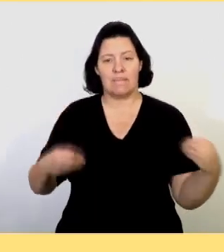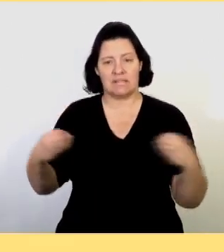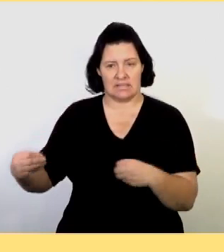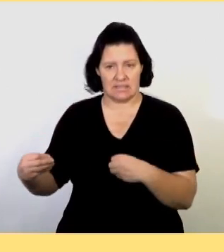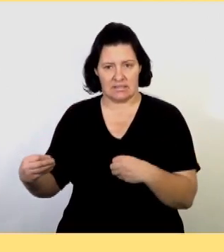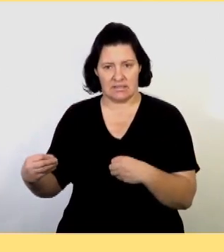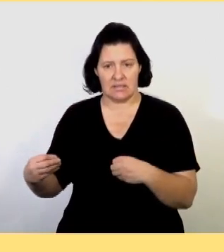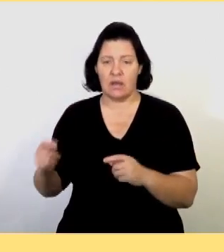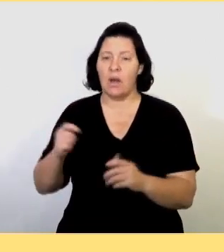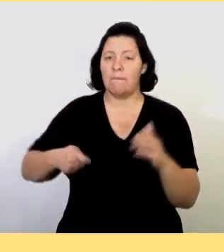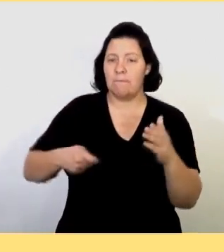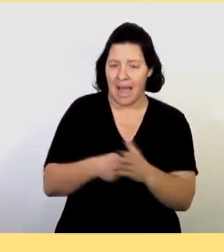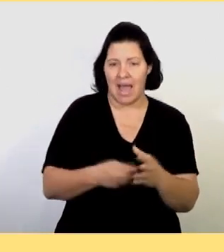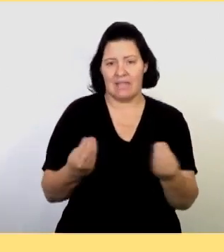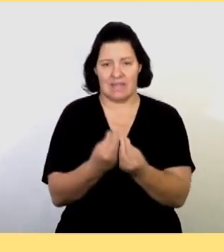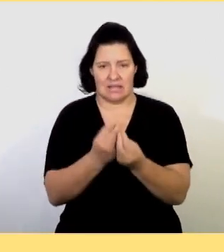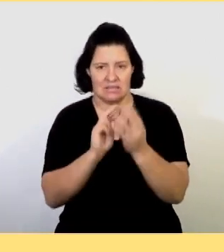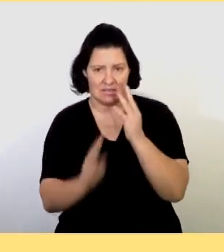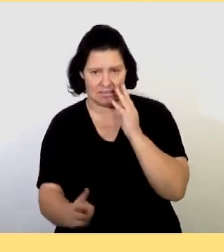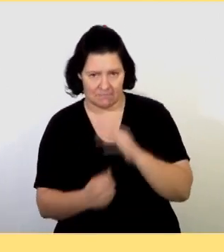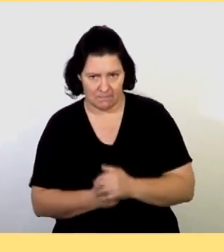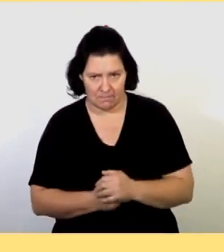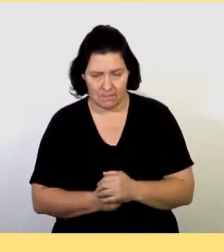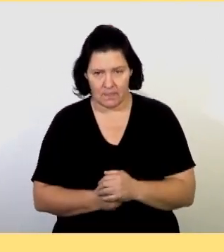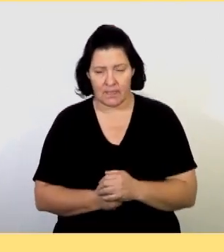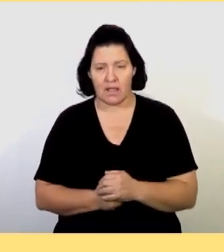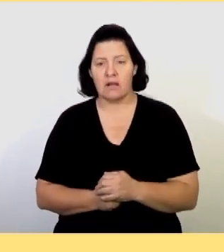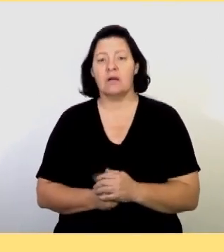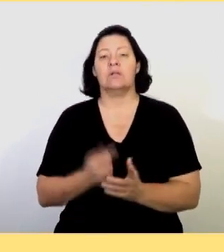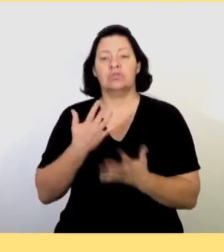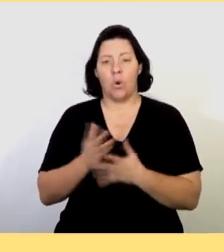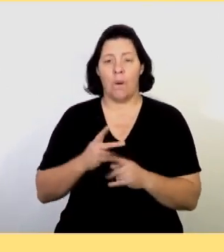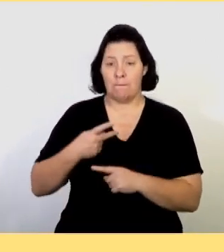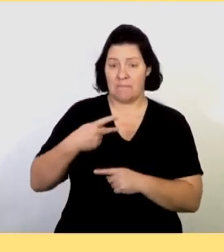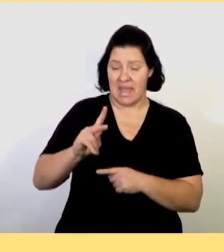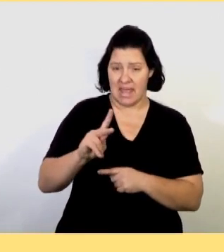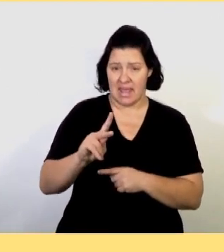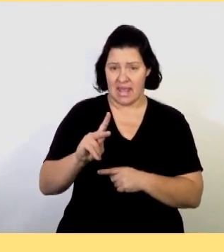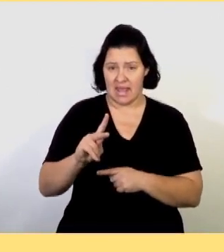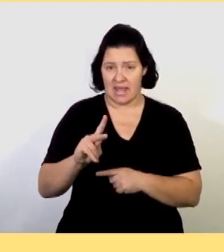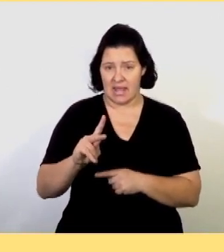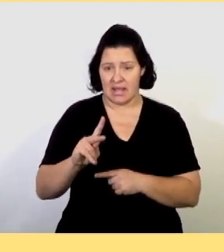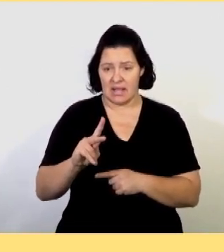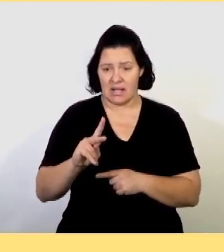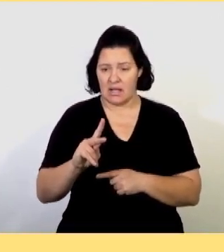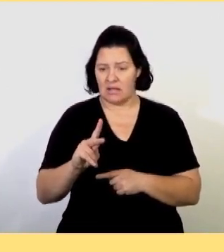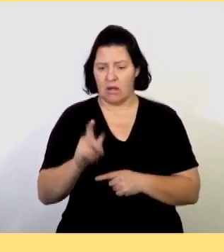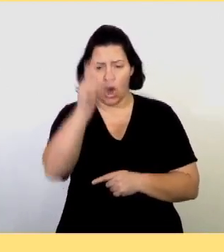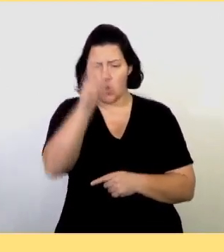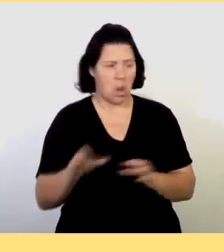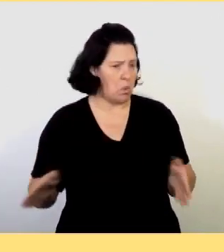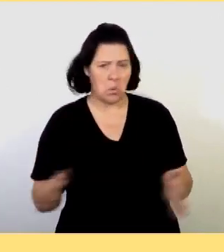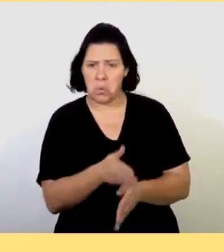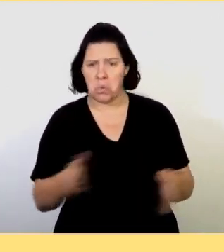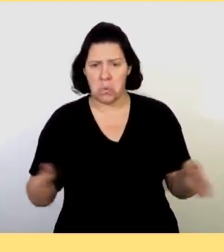business has purchase consumables. And if there is a payment which is not having a